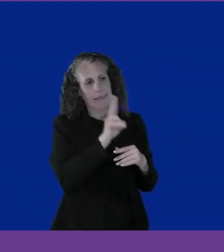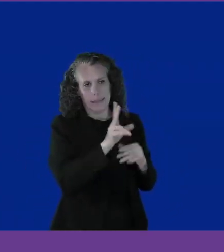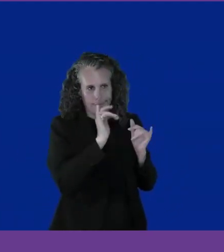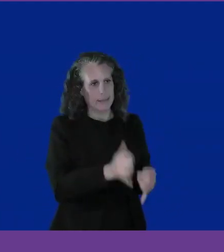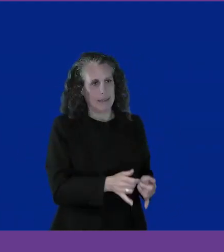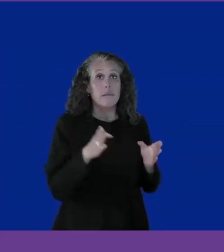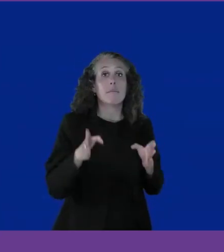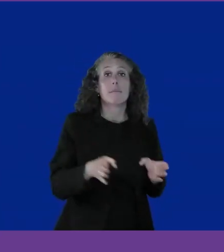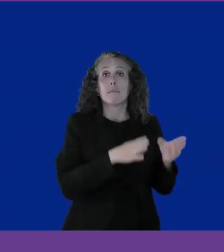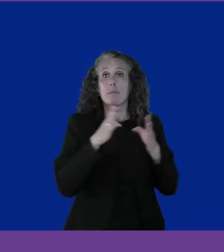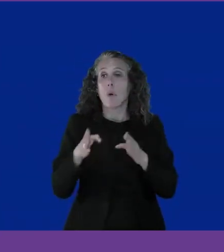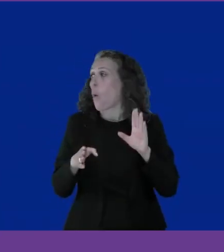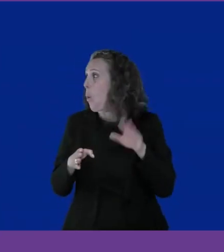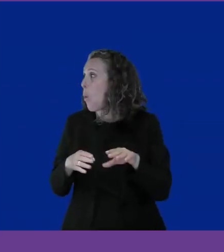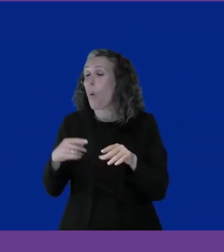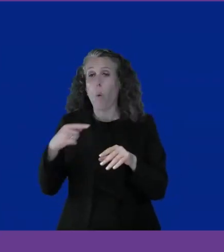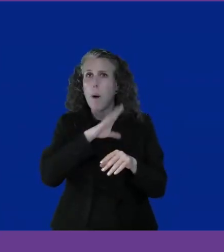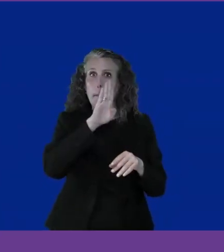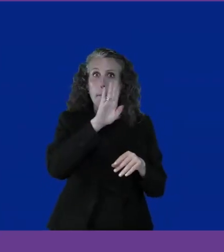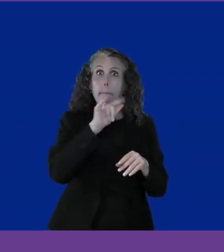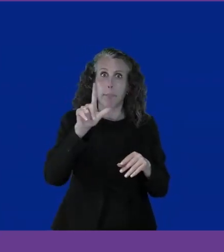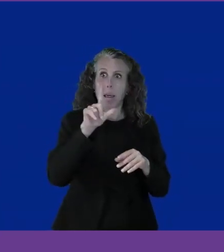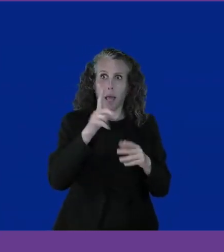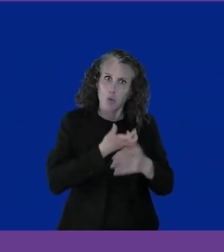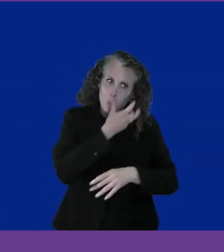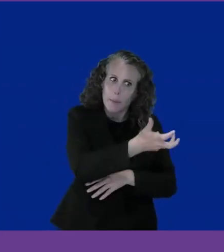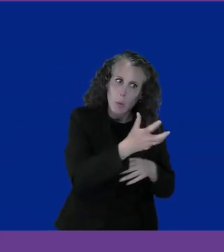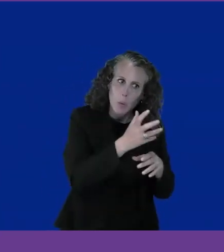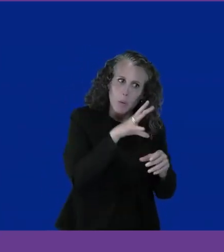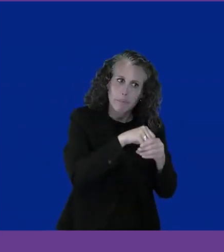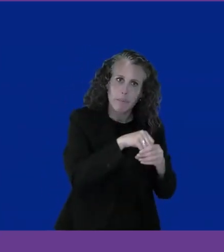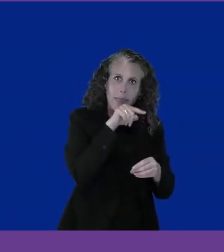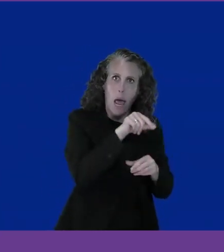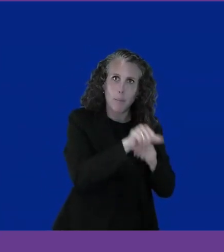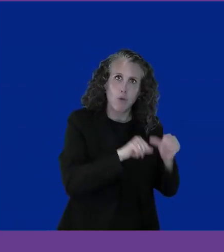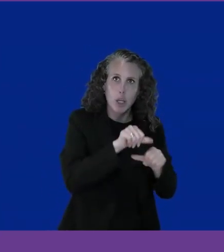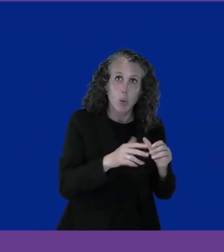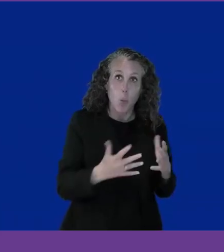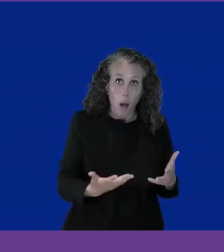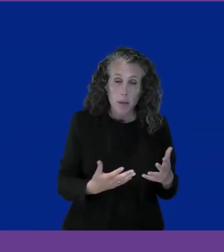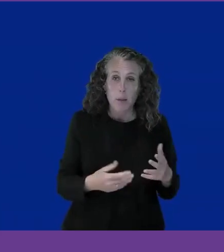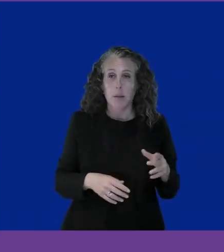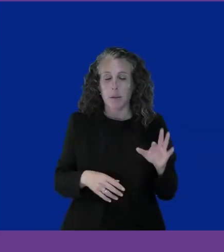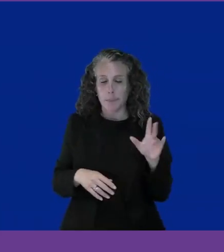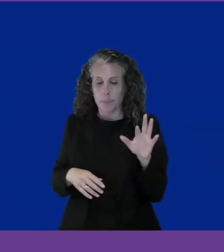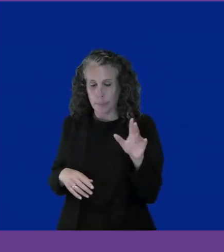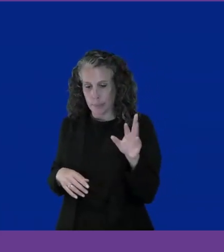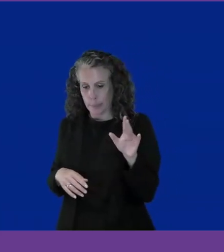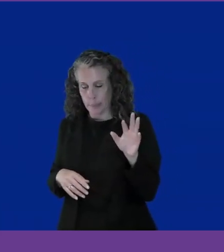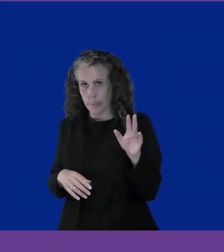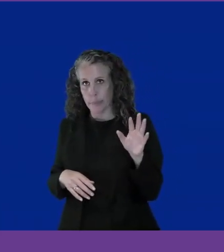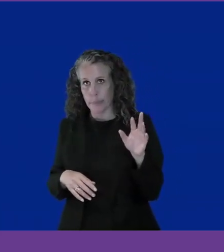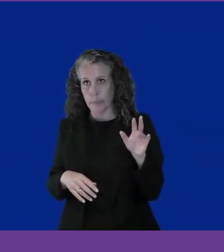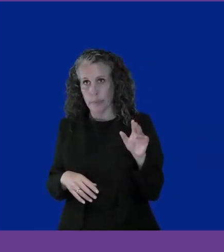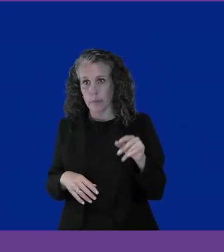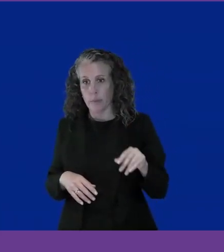way, Bill contributed also a lot in that process, was this need to make sure that SCA is